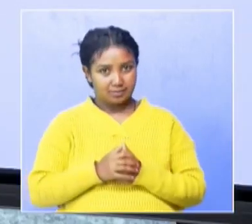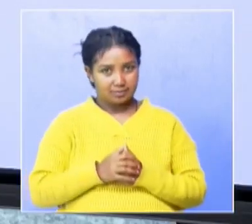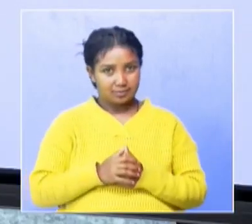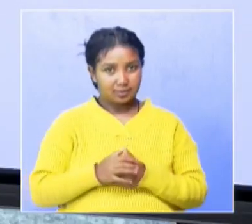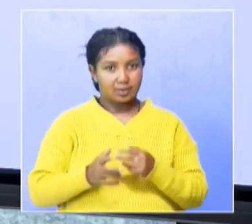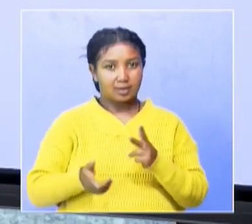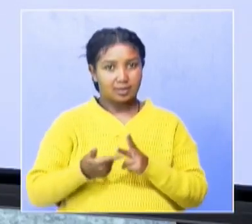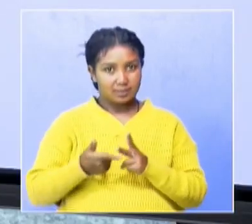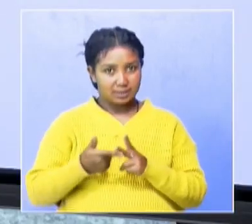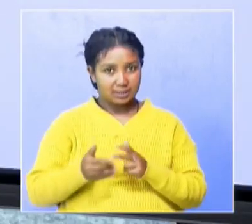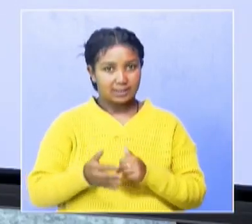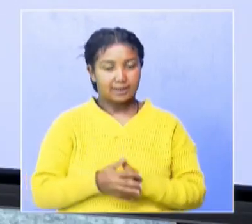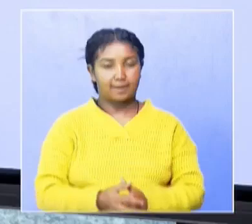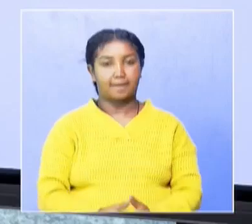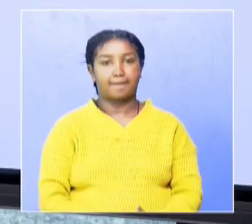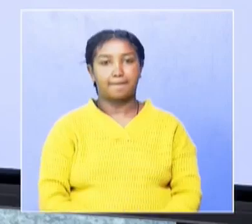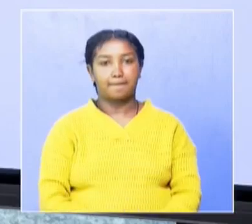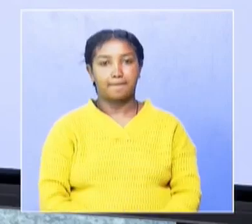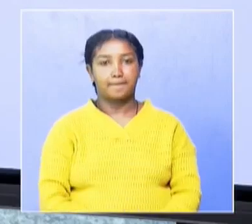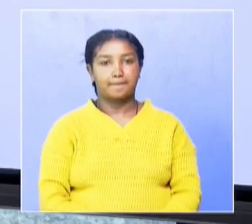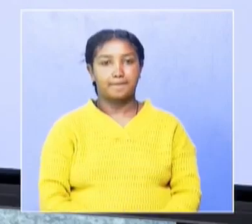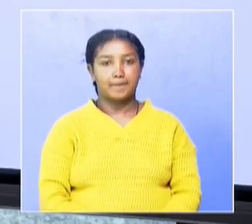Number 3.